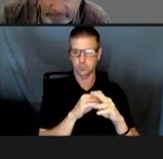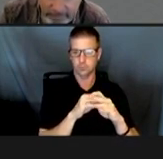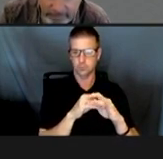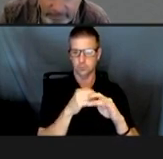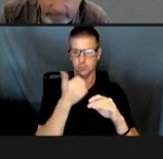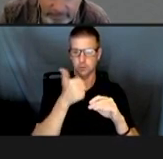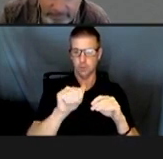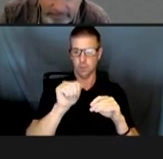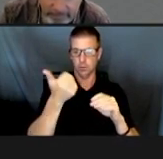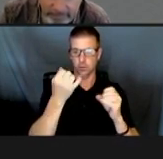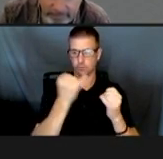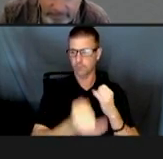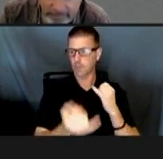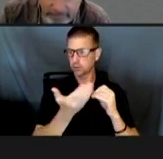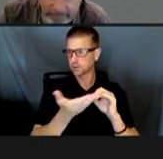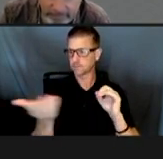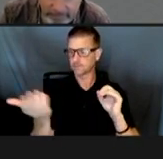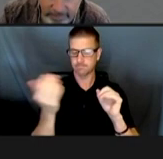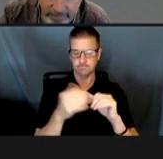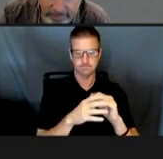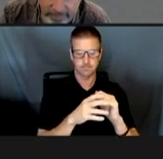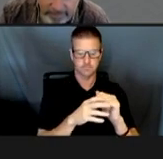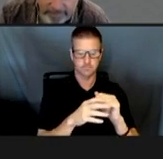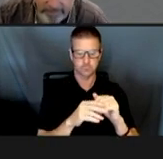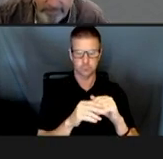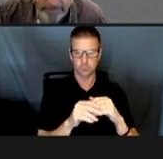Any other final items?